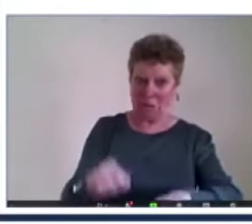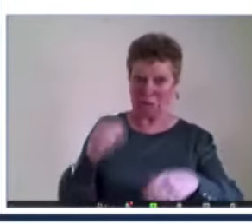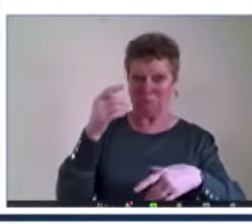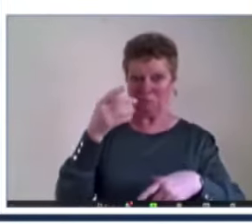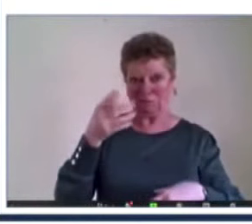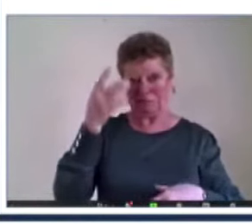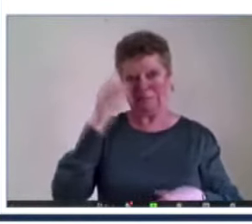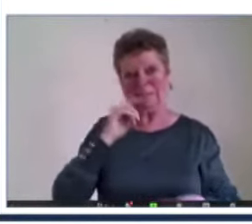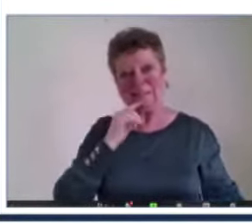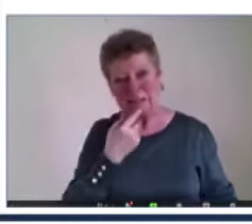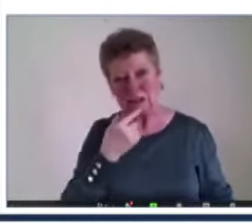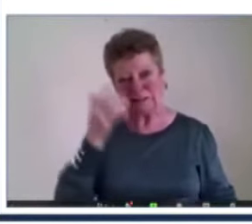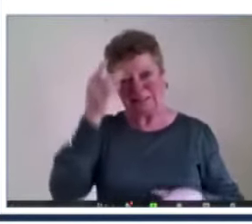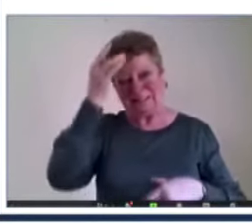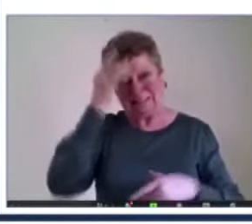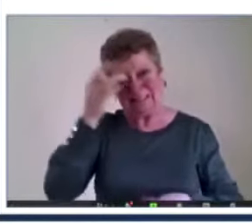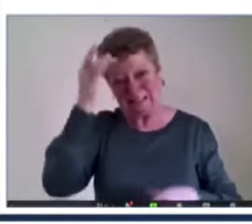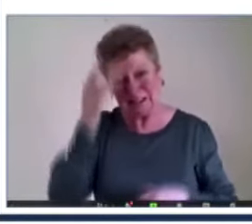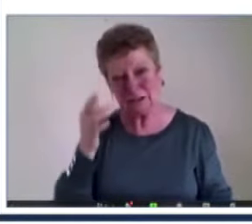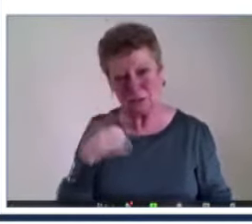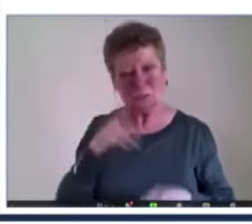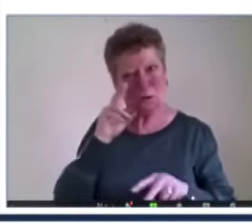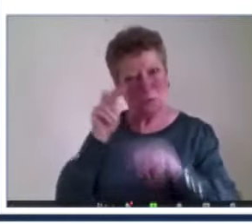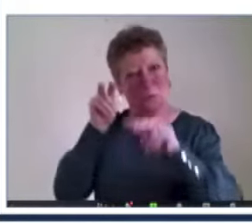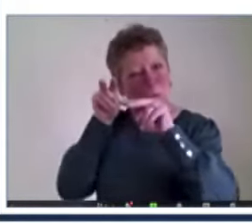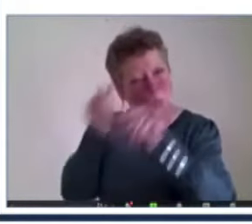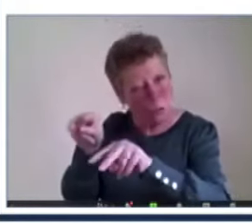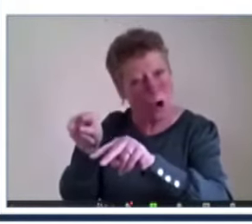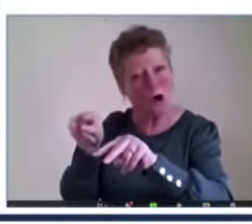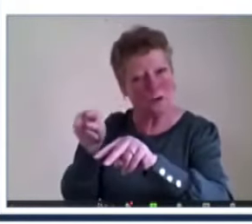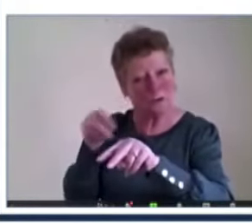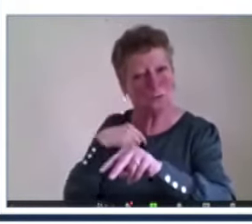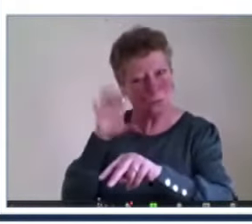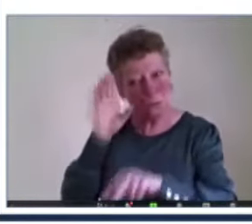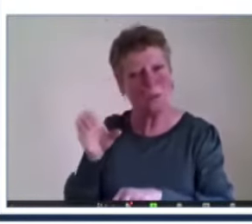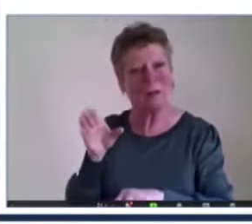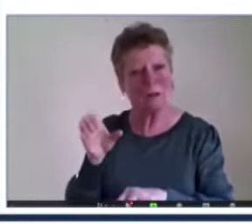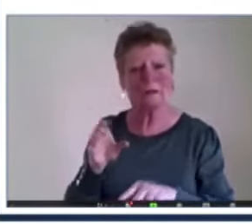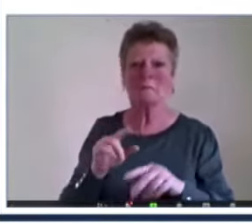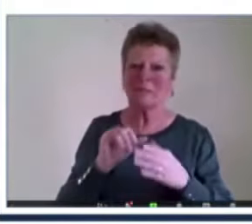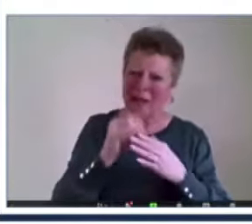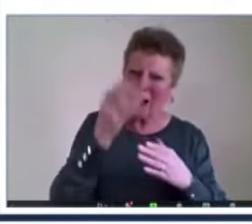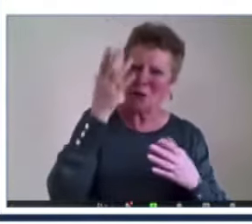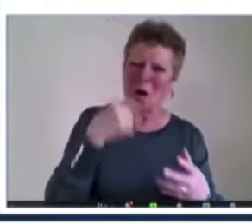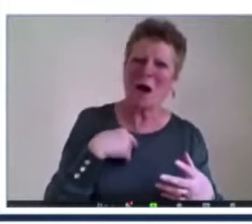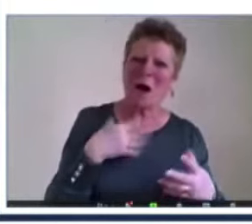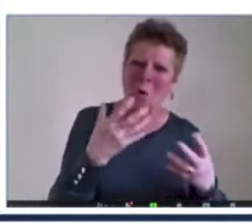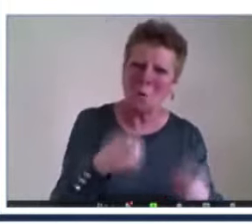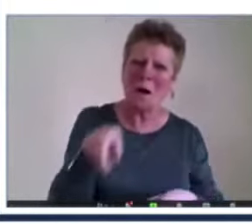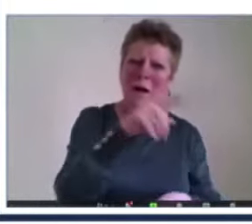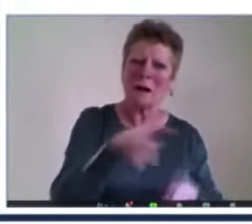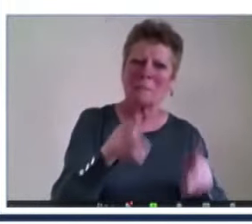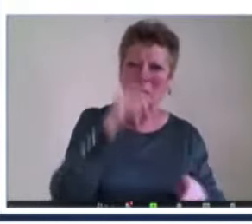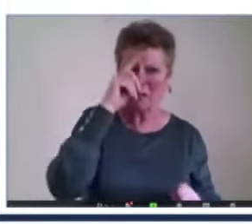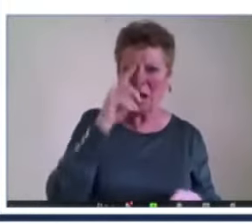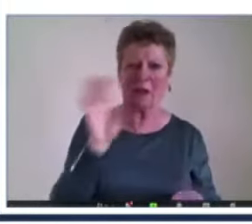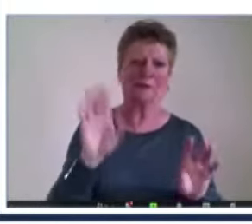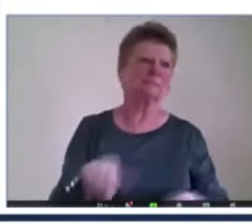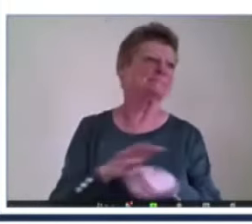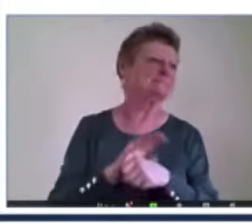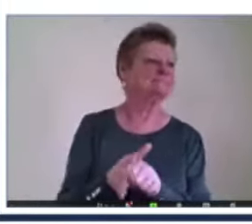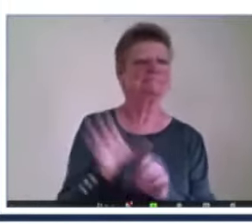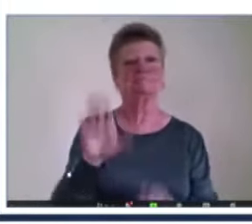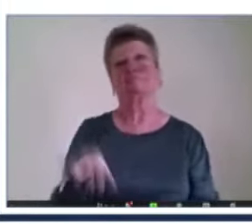we're going to watch that carefully. But a lot of that is that's why we need people to continue to take this virus seriously, to do the things